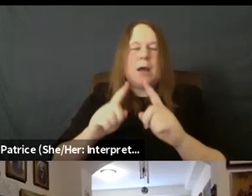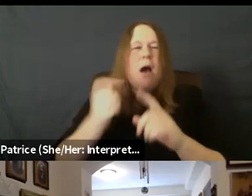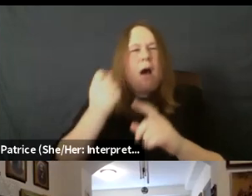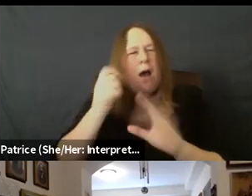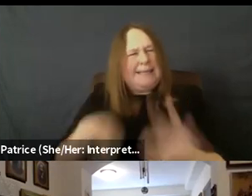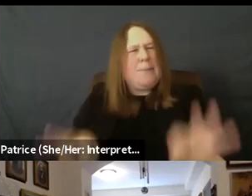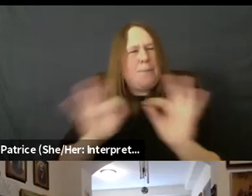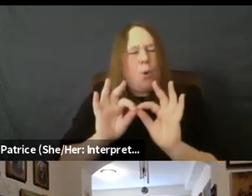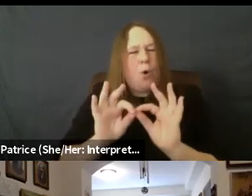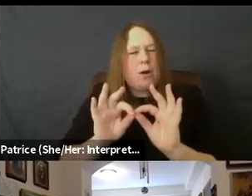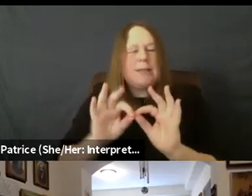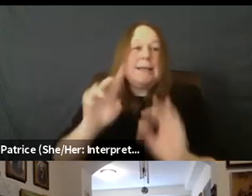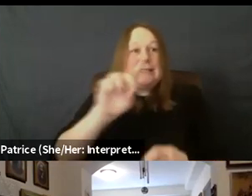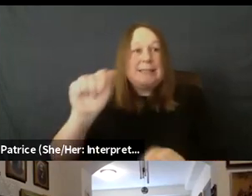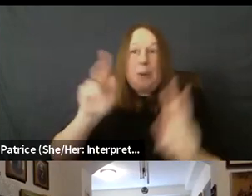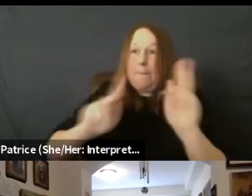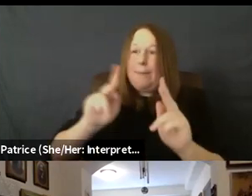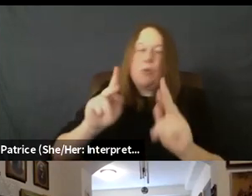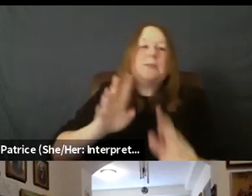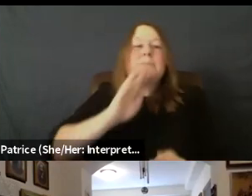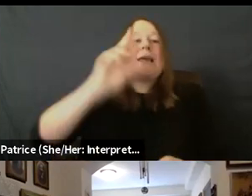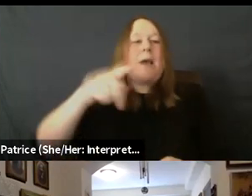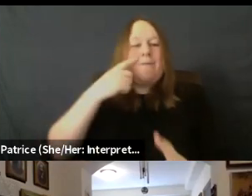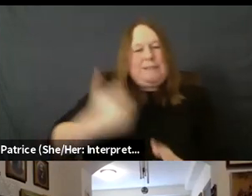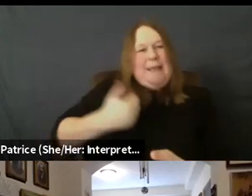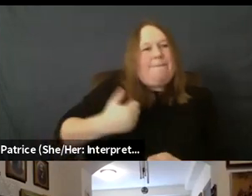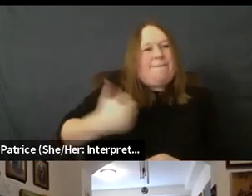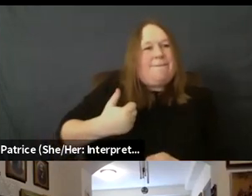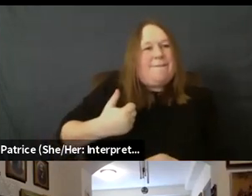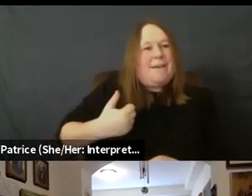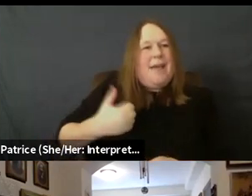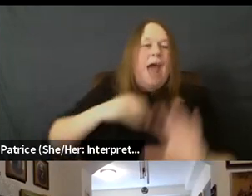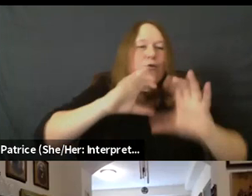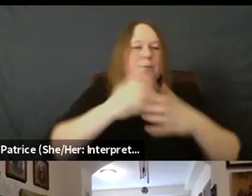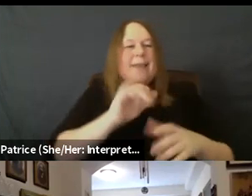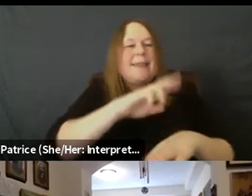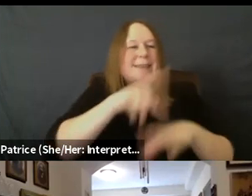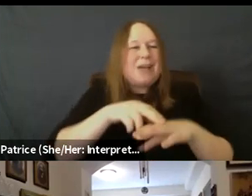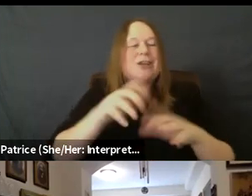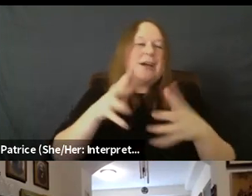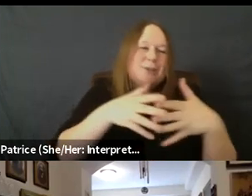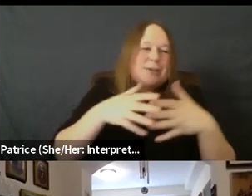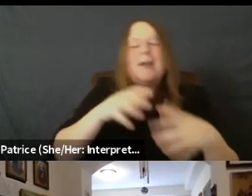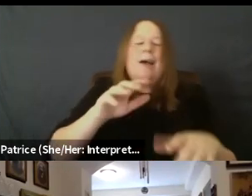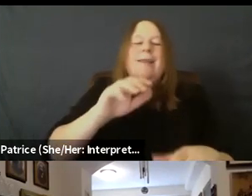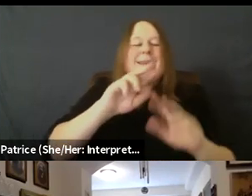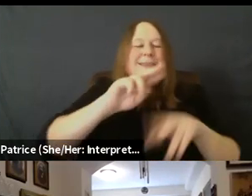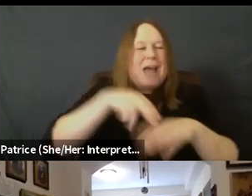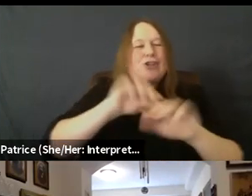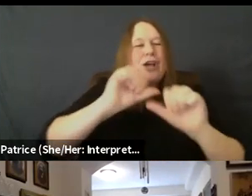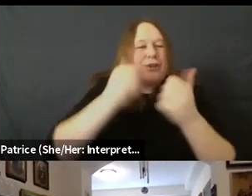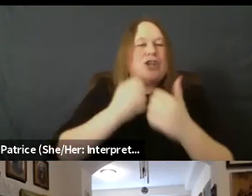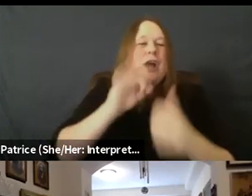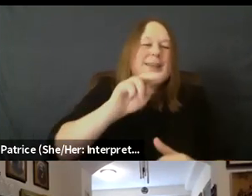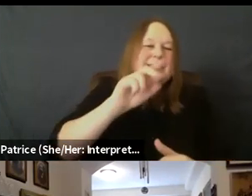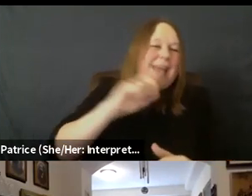importantly, disabled individuals speaking up for ourselves. You know, you had groups like the National Association of the Deaf and National